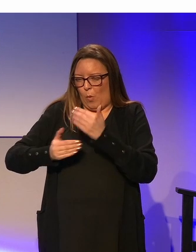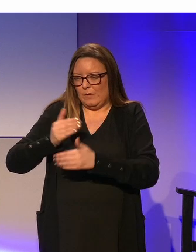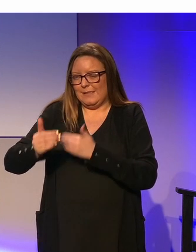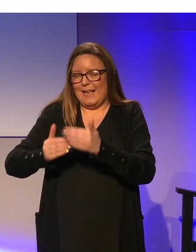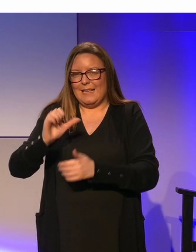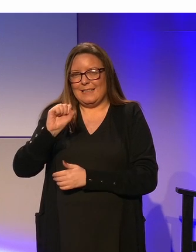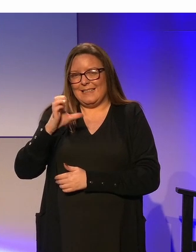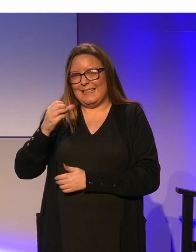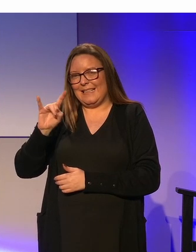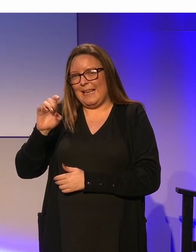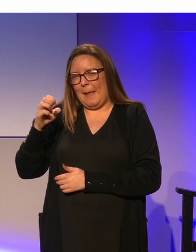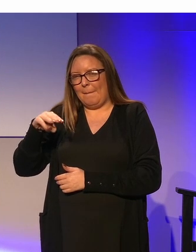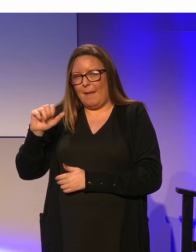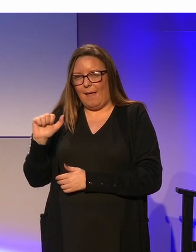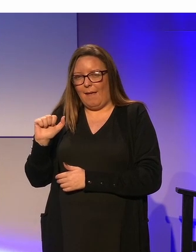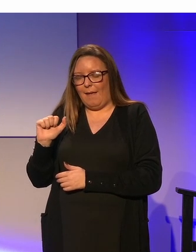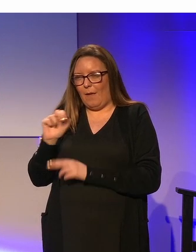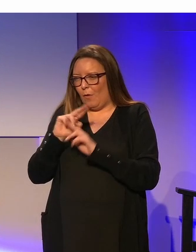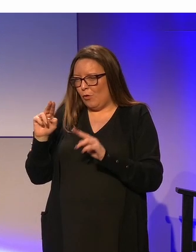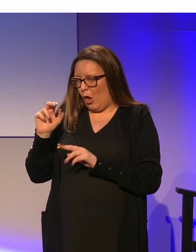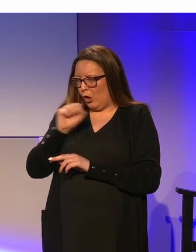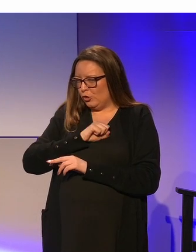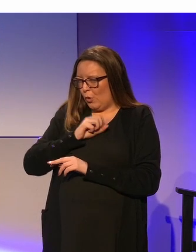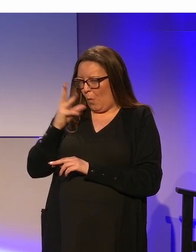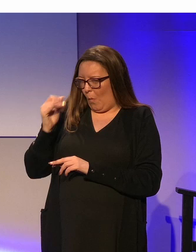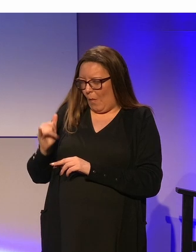dominant. Now, we're not sure why it's dominant.